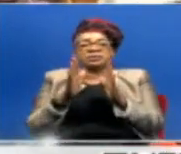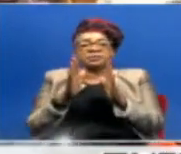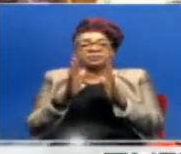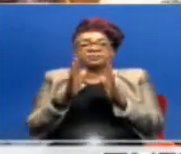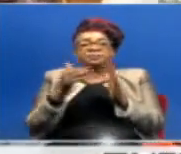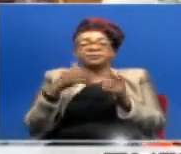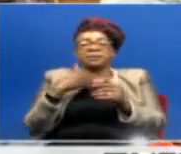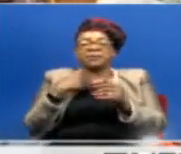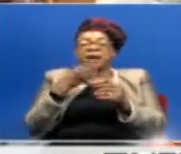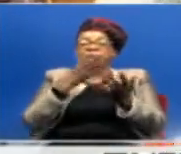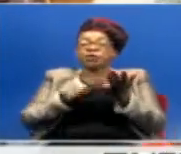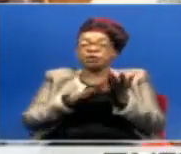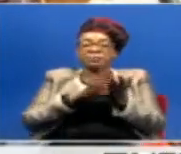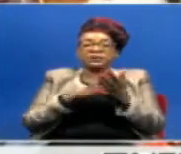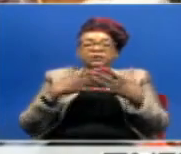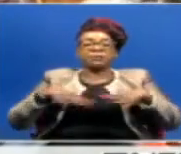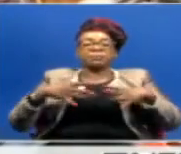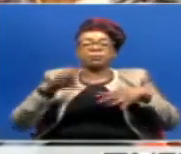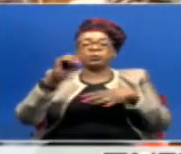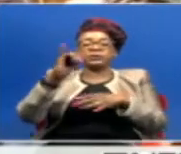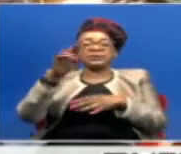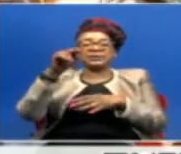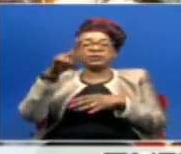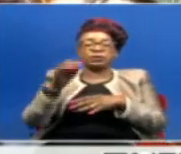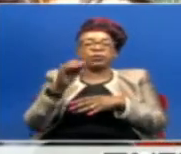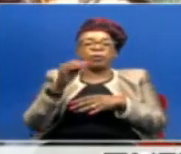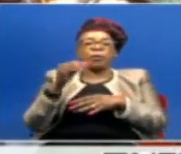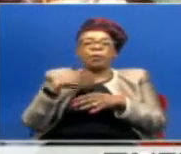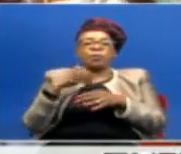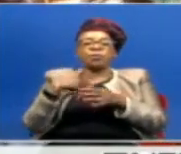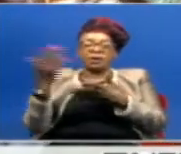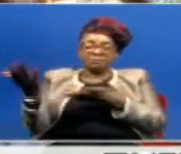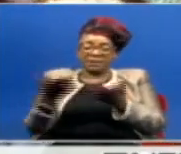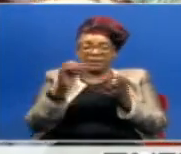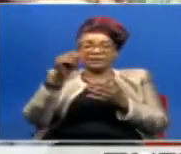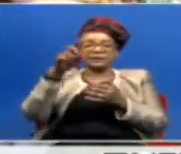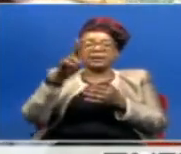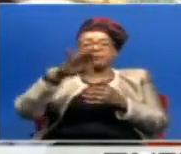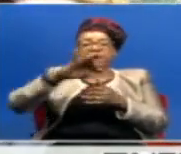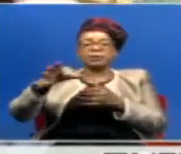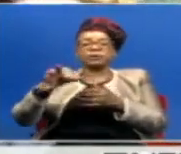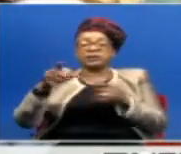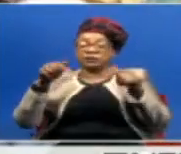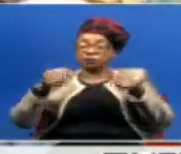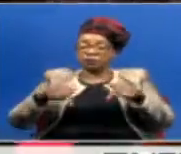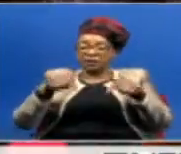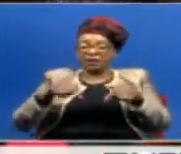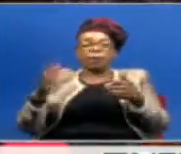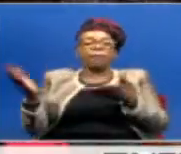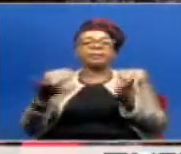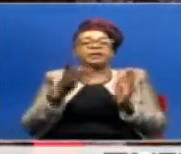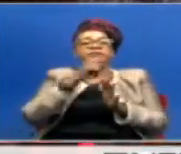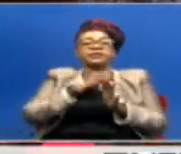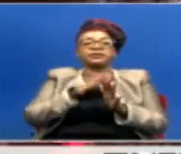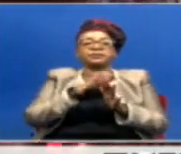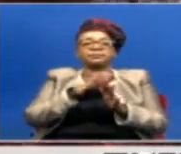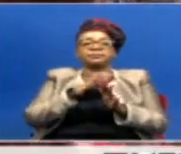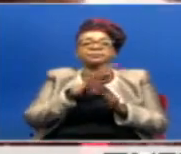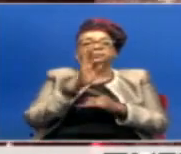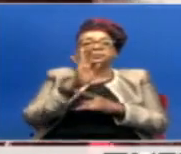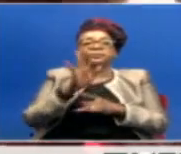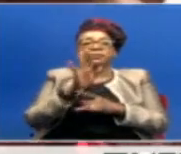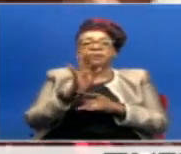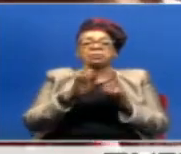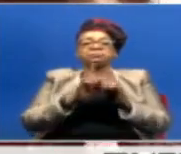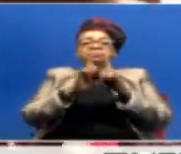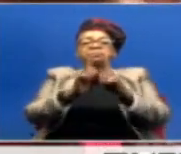Niliwaahidia watu wa Sindo tutawaletea sub county. Leo tumewaletea sub county. Ruto was accompanied by Homa Bay